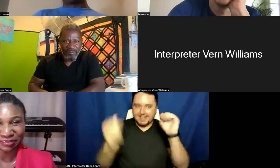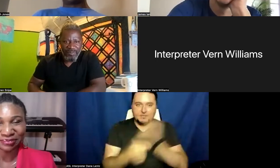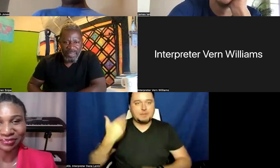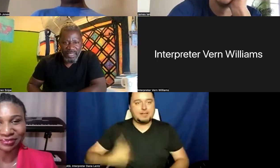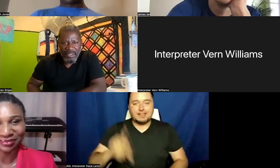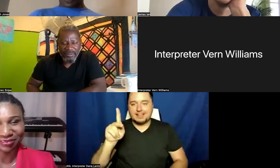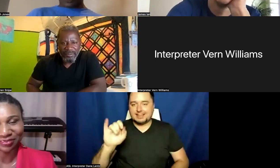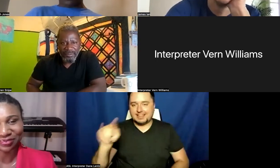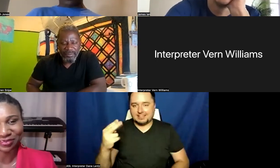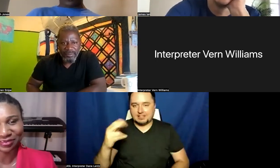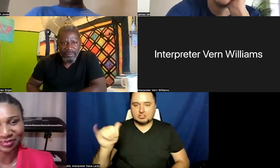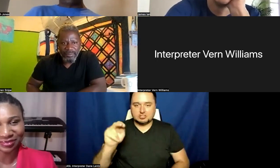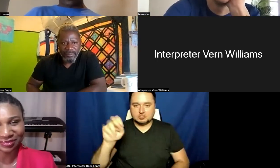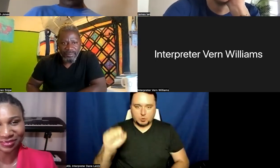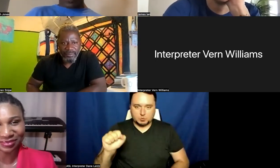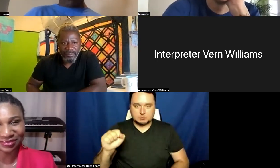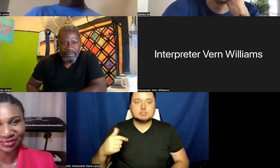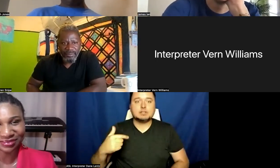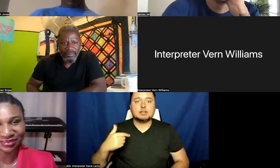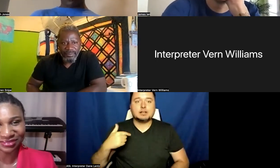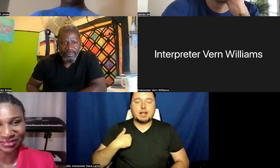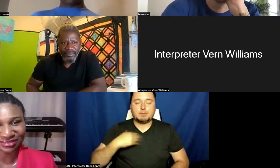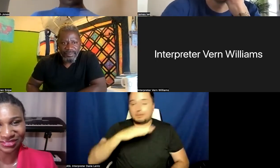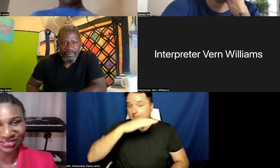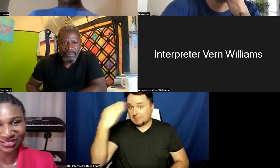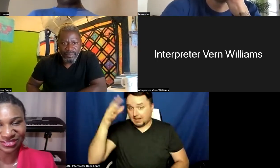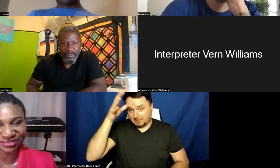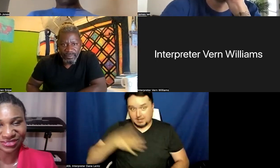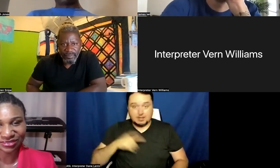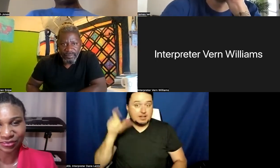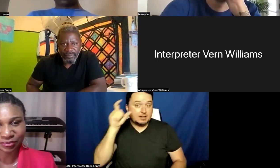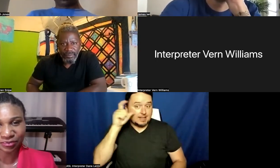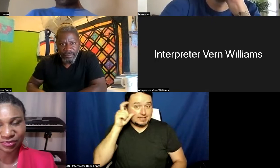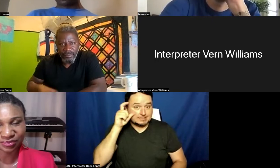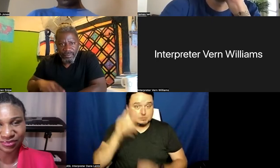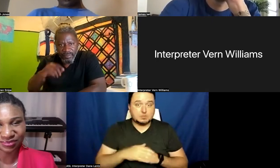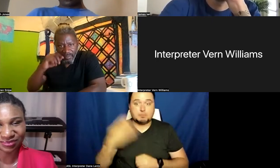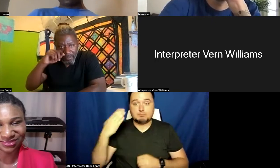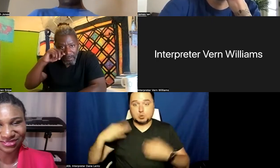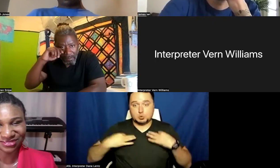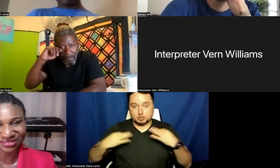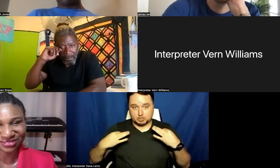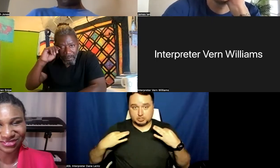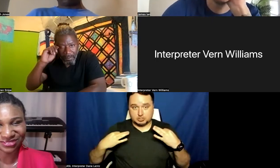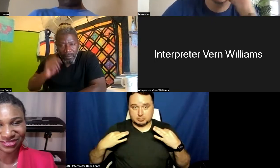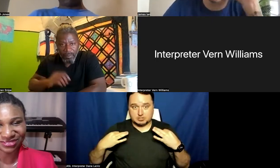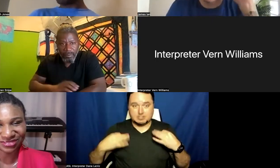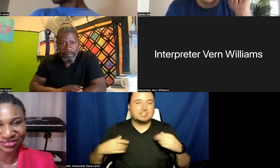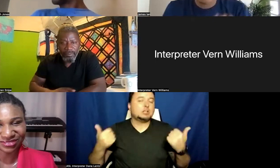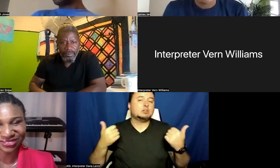Keith Jones. I am an African-American male wearing glasses with a blue shirt against a